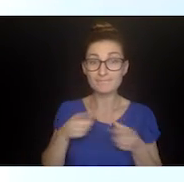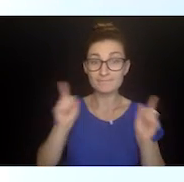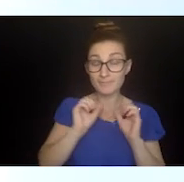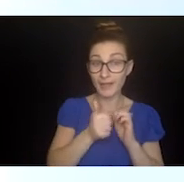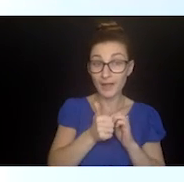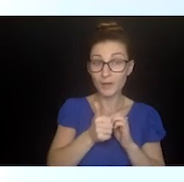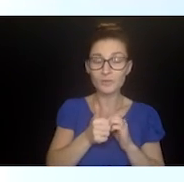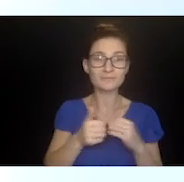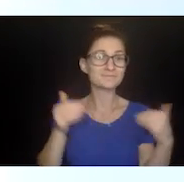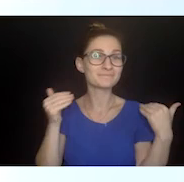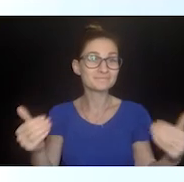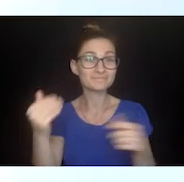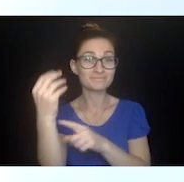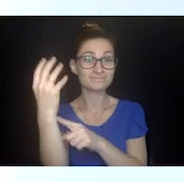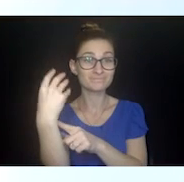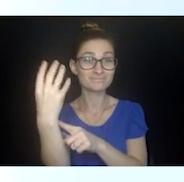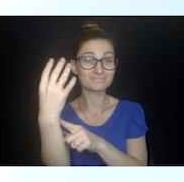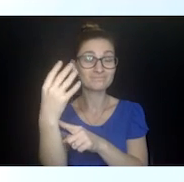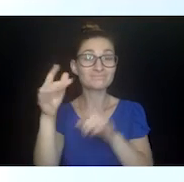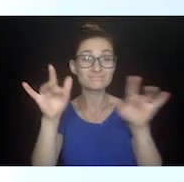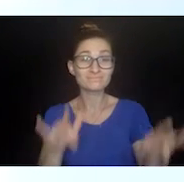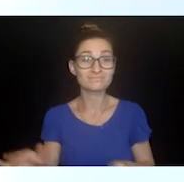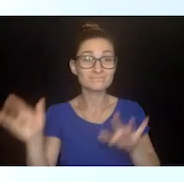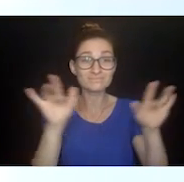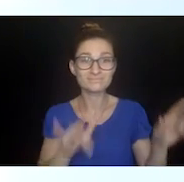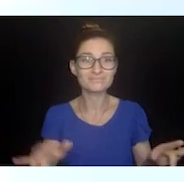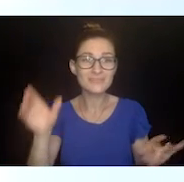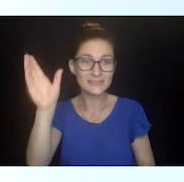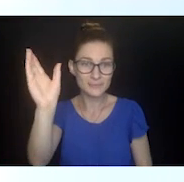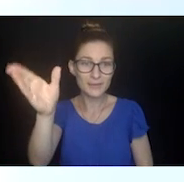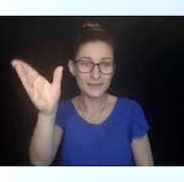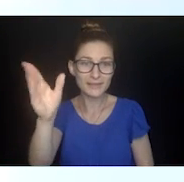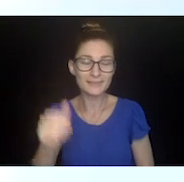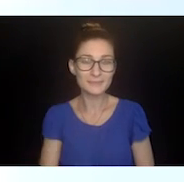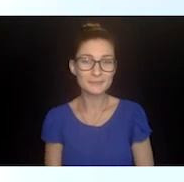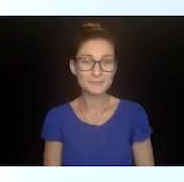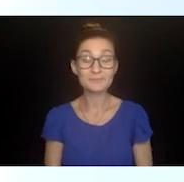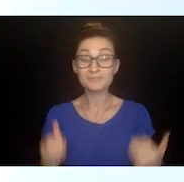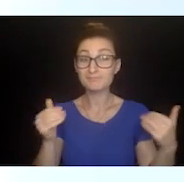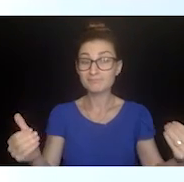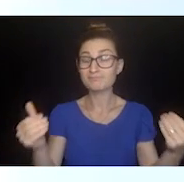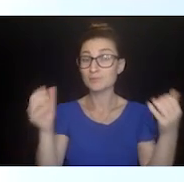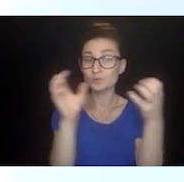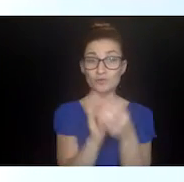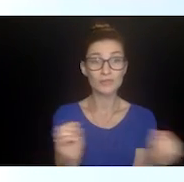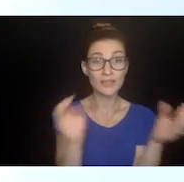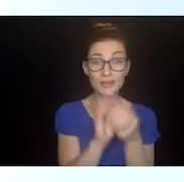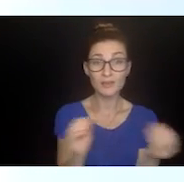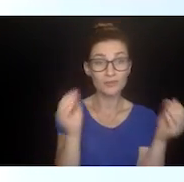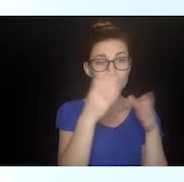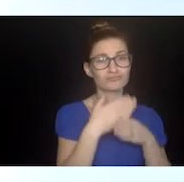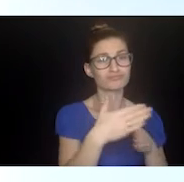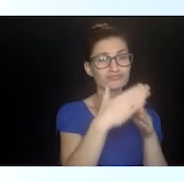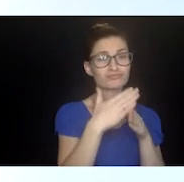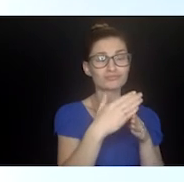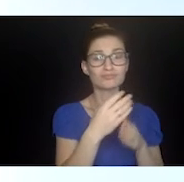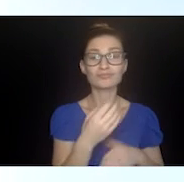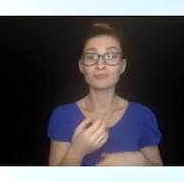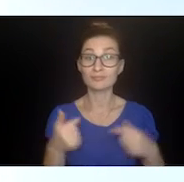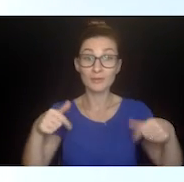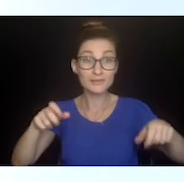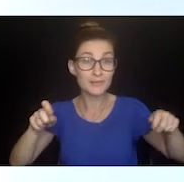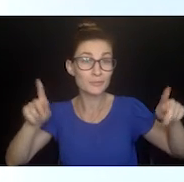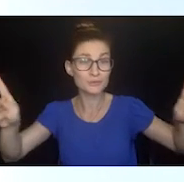by sharing the story, one person at a time, or through this type of